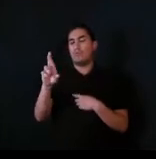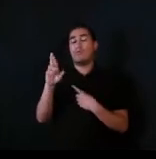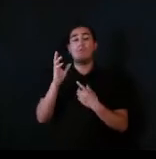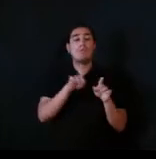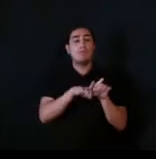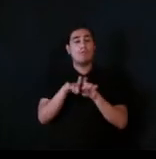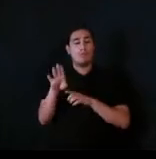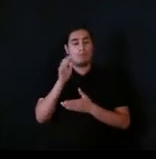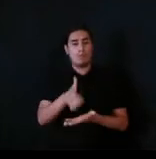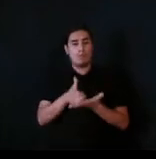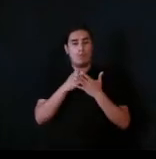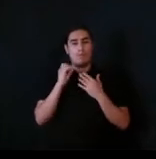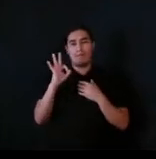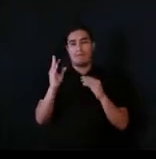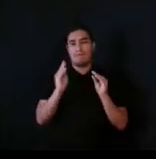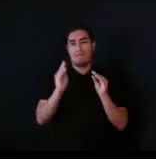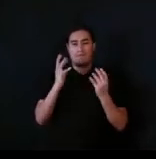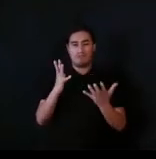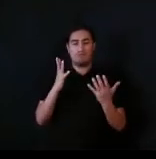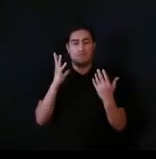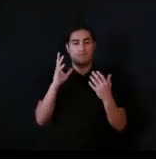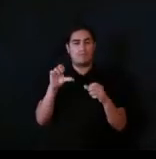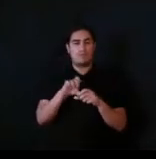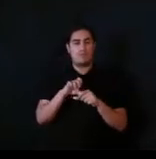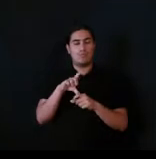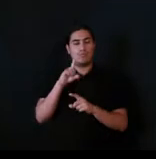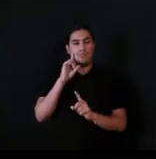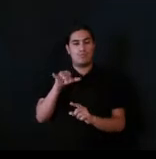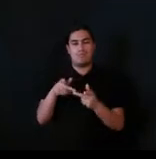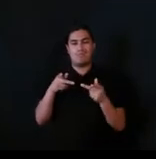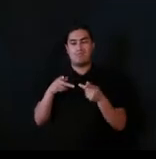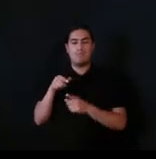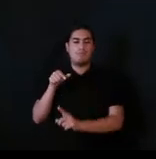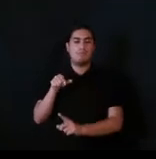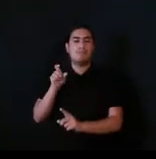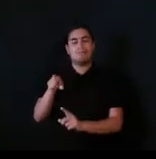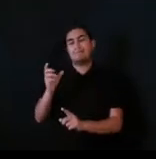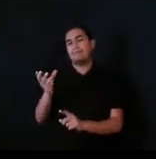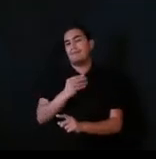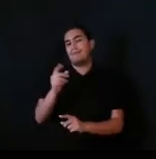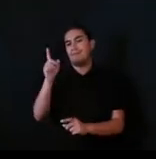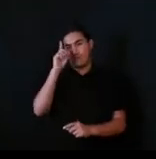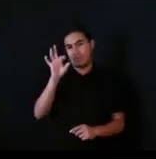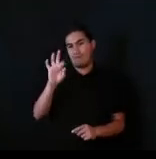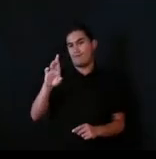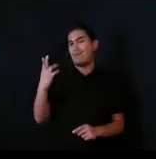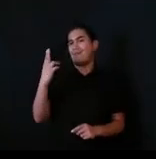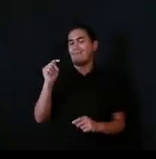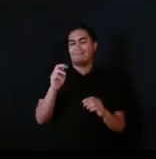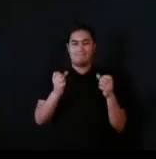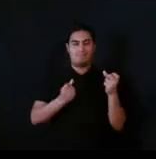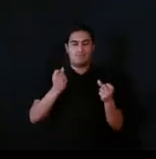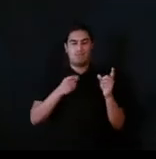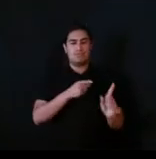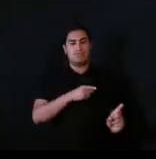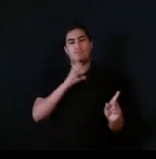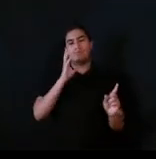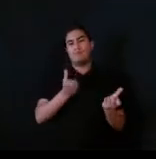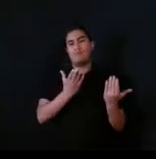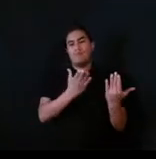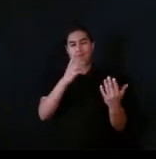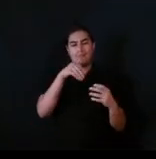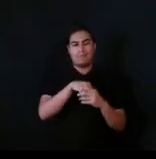information on alternative fueling infrastructure needs and potential solutions for freight vehicles was provided for corridors